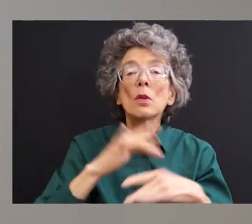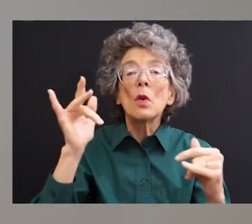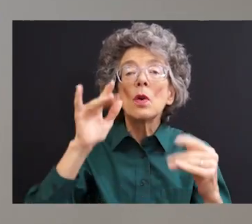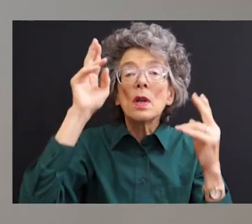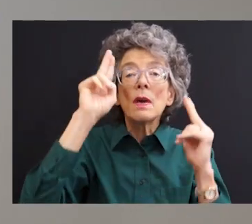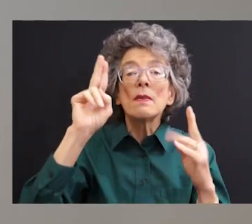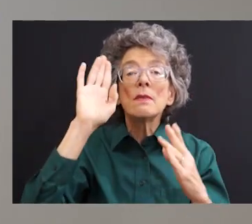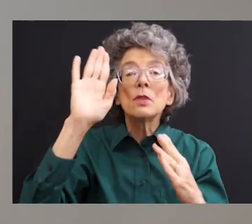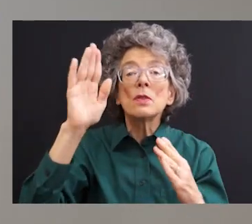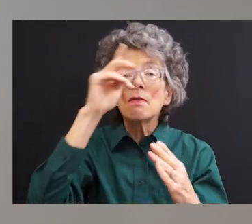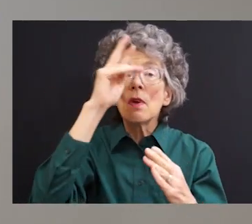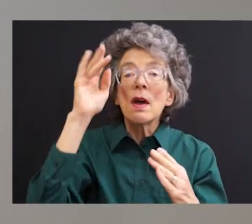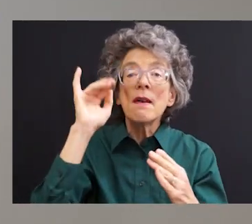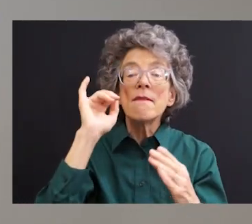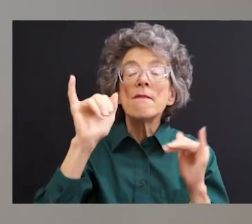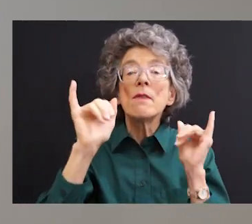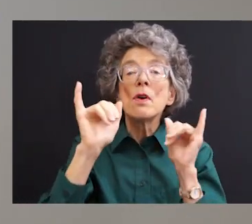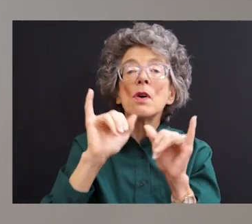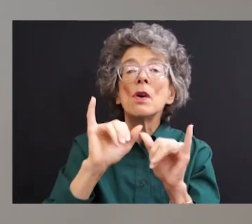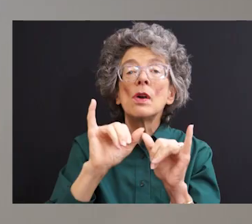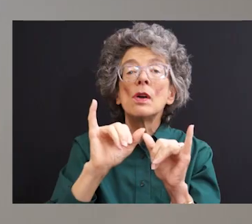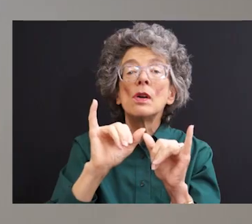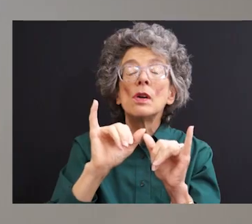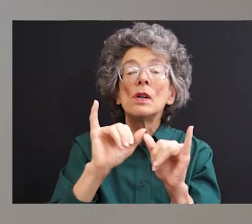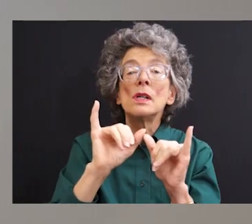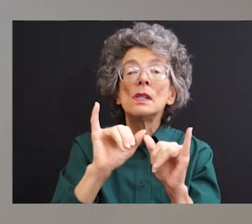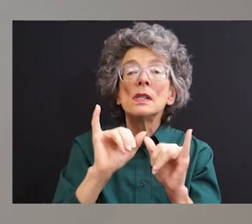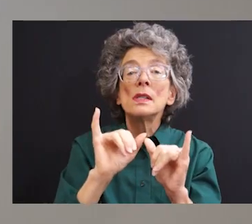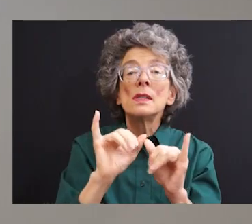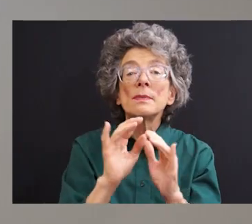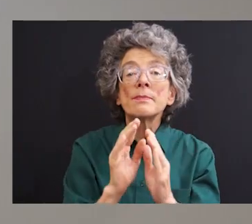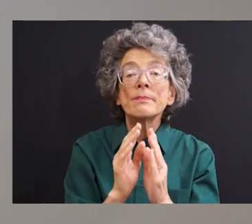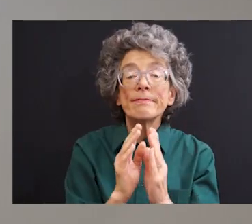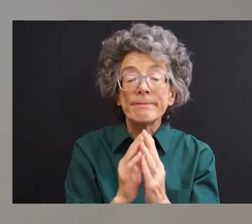and honor is yours forever and ever.